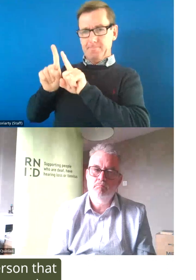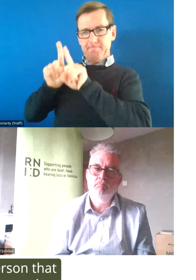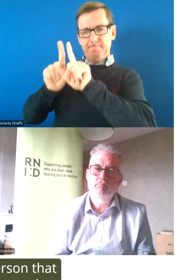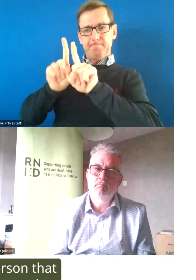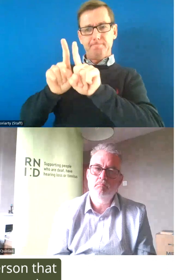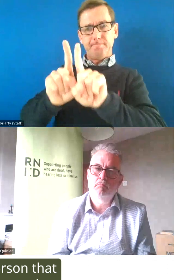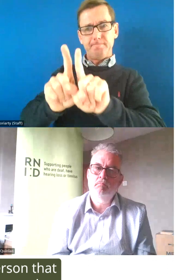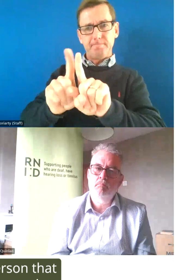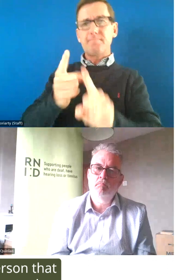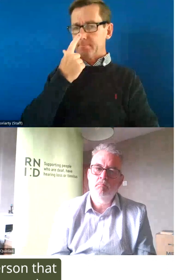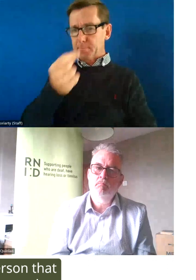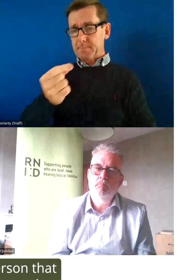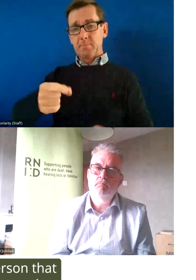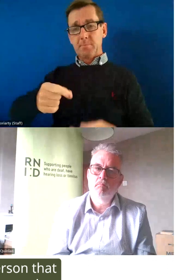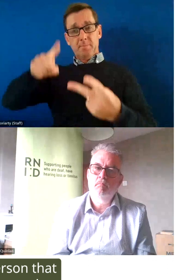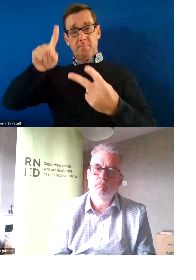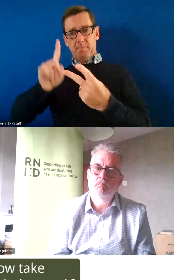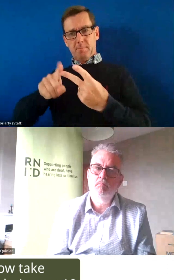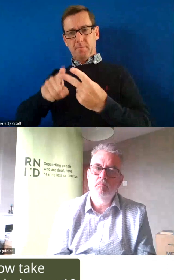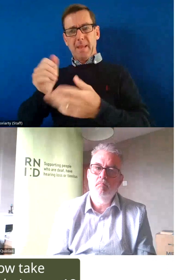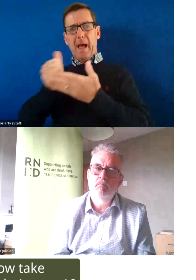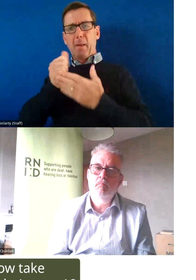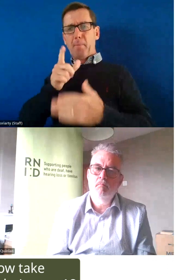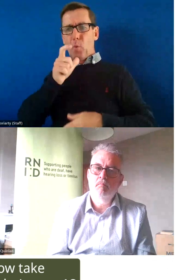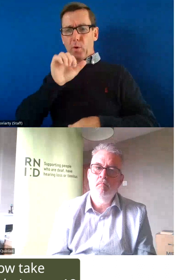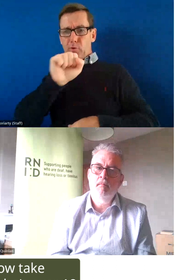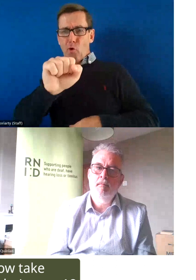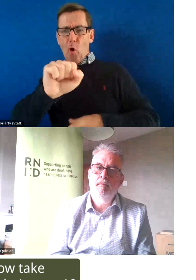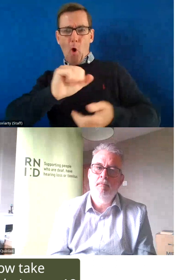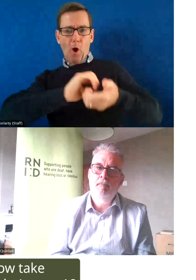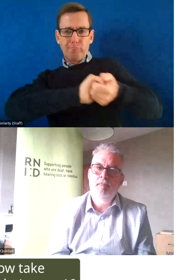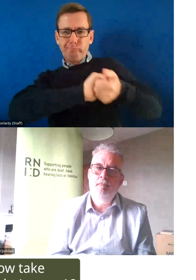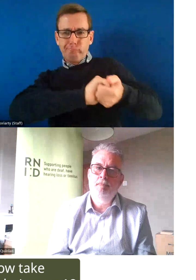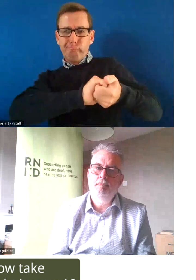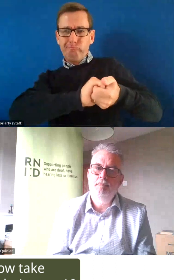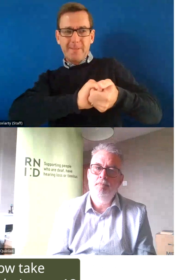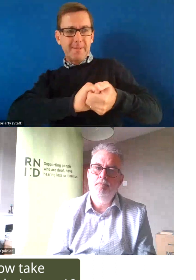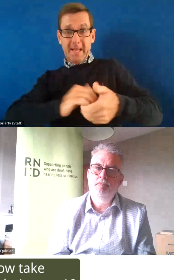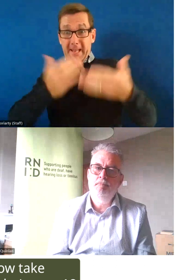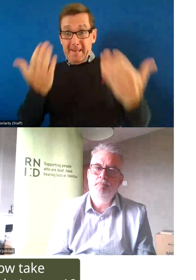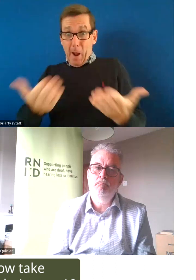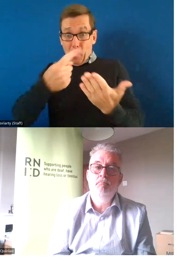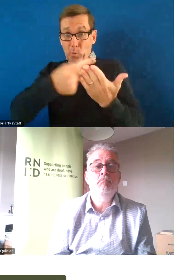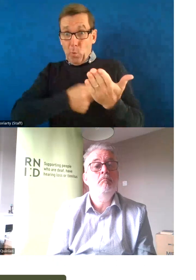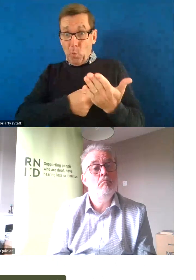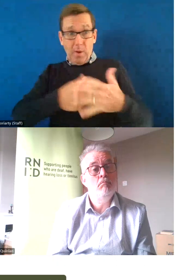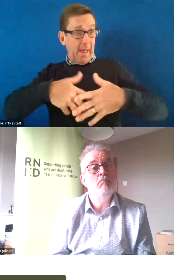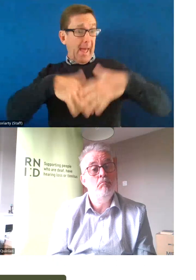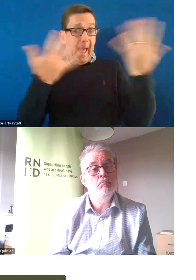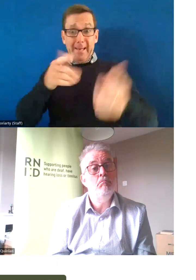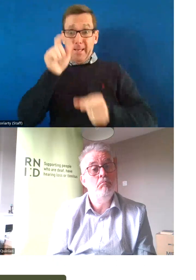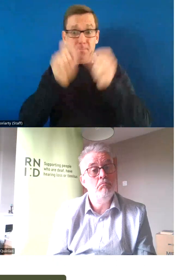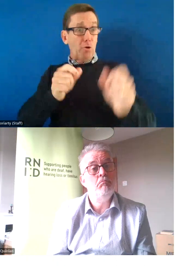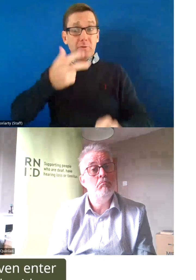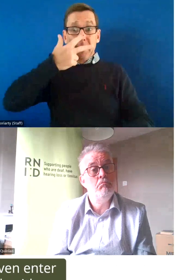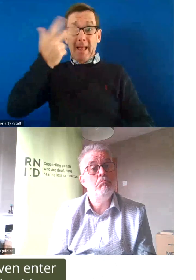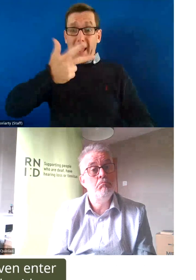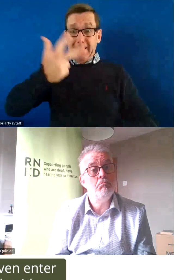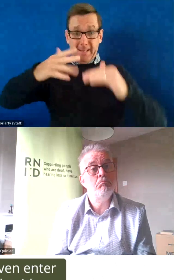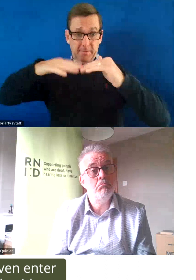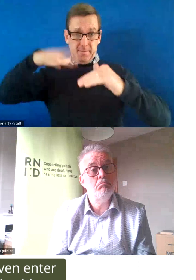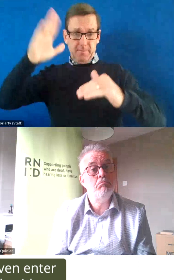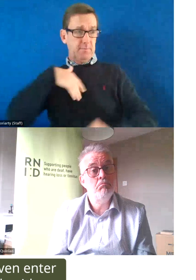help is a companion. So you can now take anyone with you who's over 18 to help you cast your vote, and they